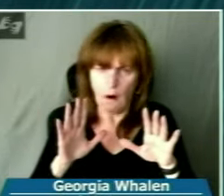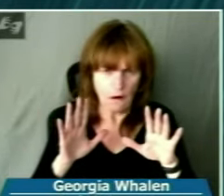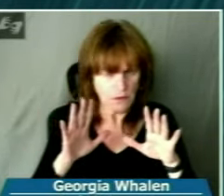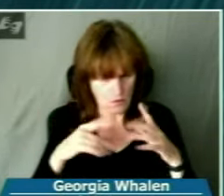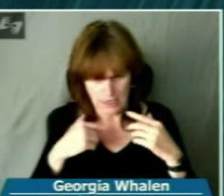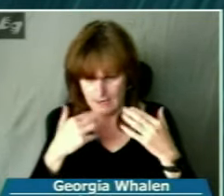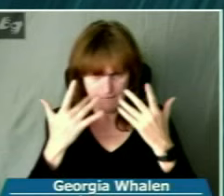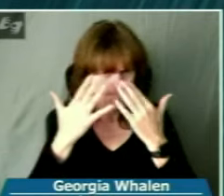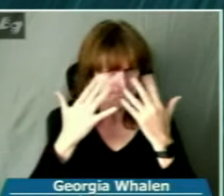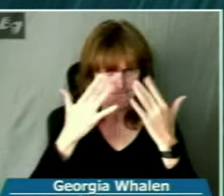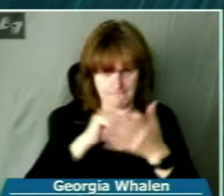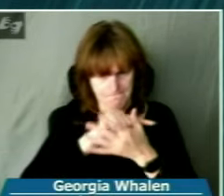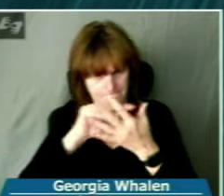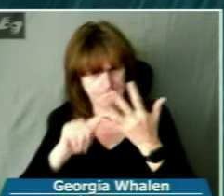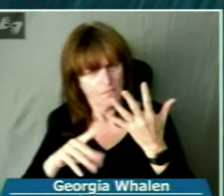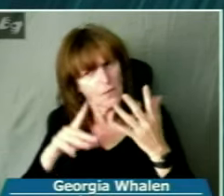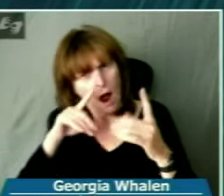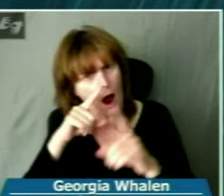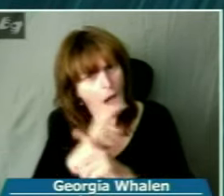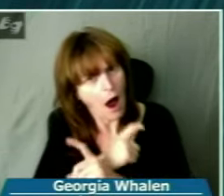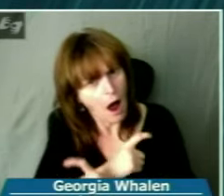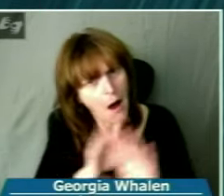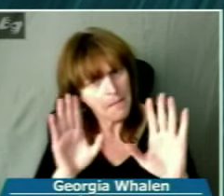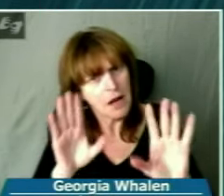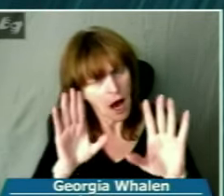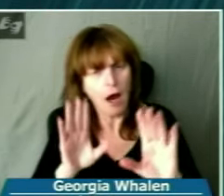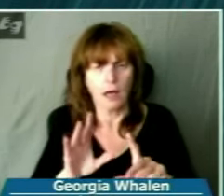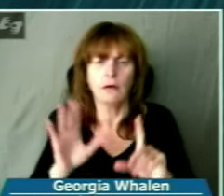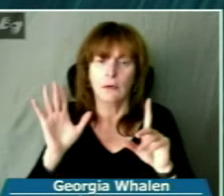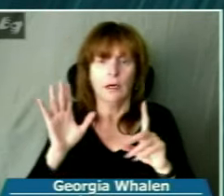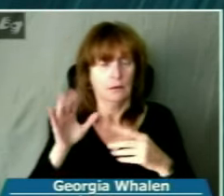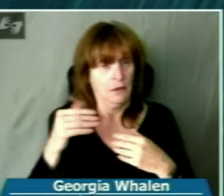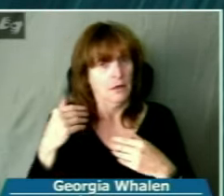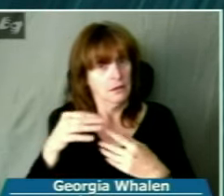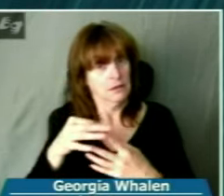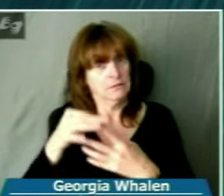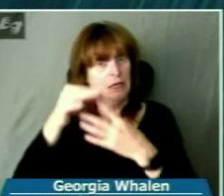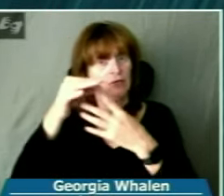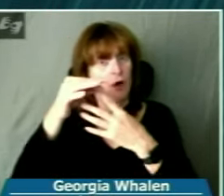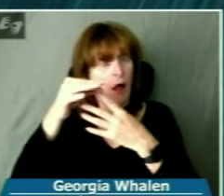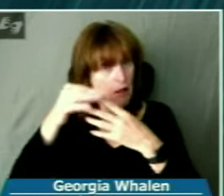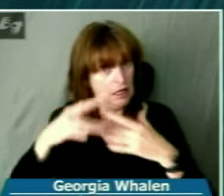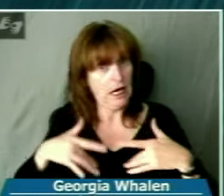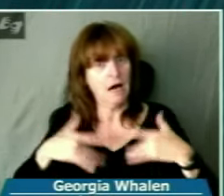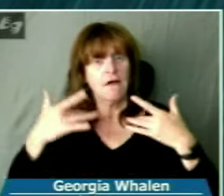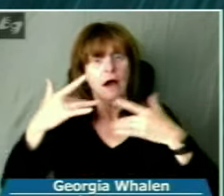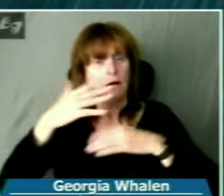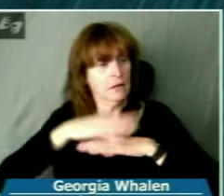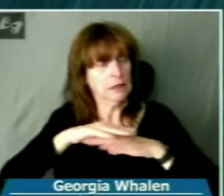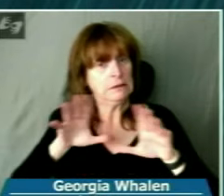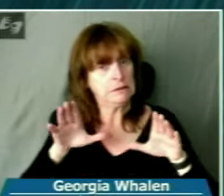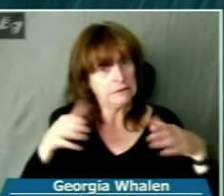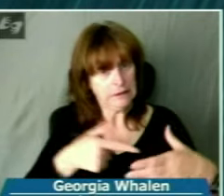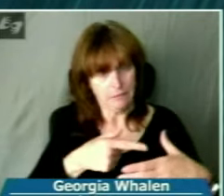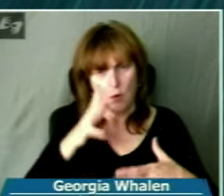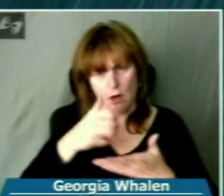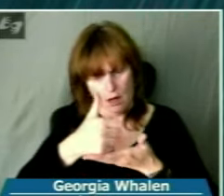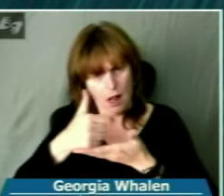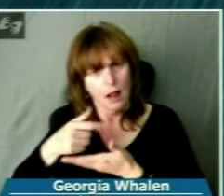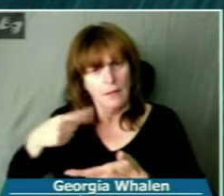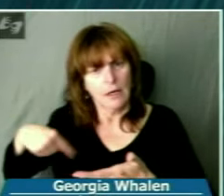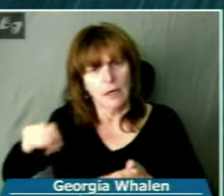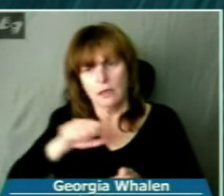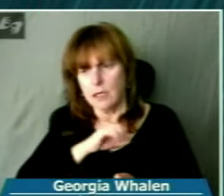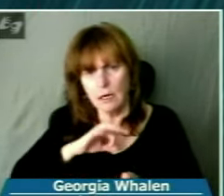we have a special events advisory team that can work through these issues, as well as our staff, and afford restaurants an